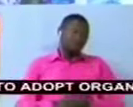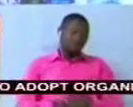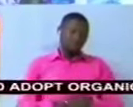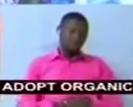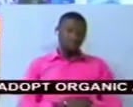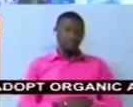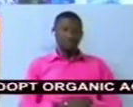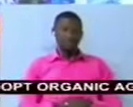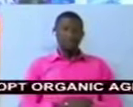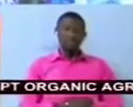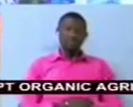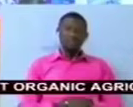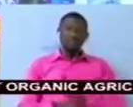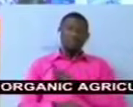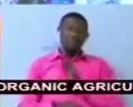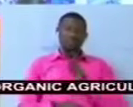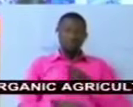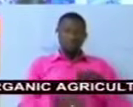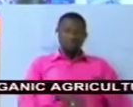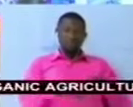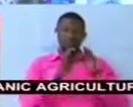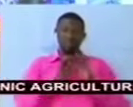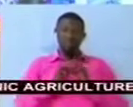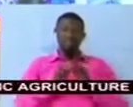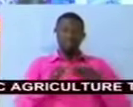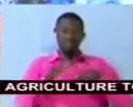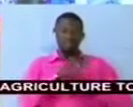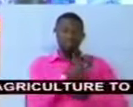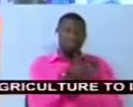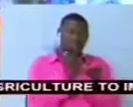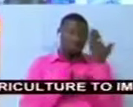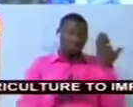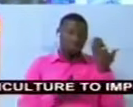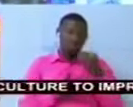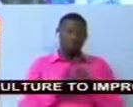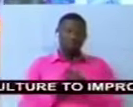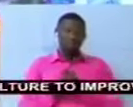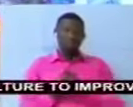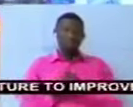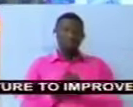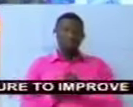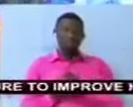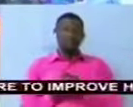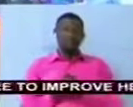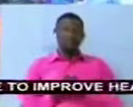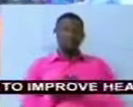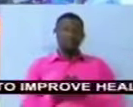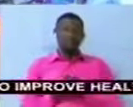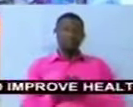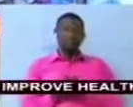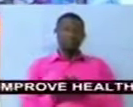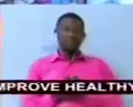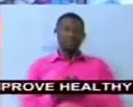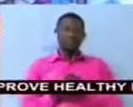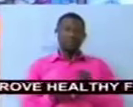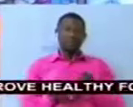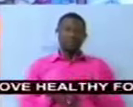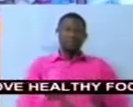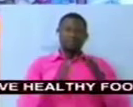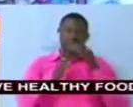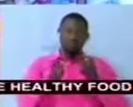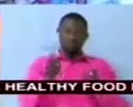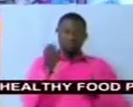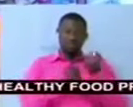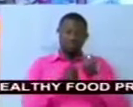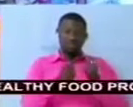teel. We were picked in the morning. Gare moto dem ci sen own doctor ci corner bi fofu. They pick them on their